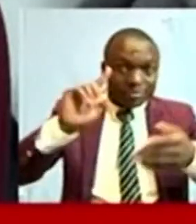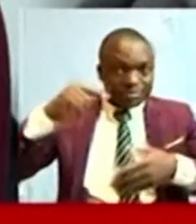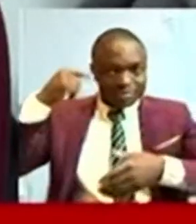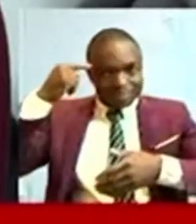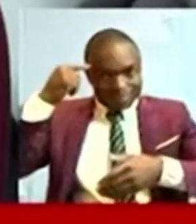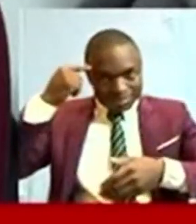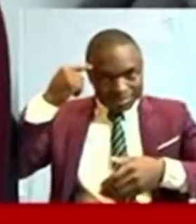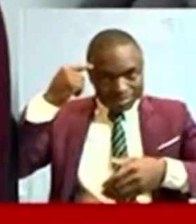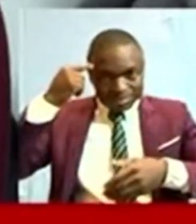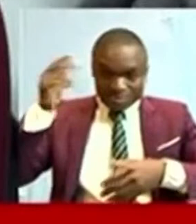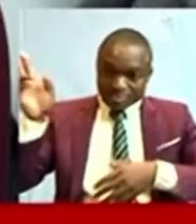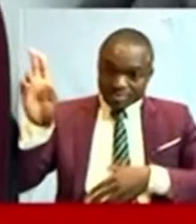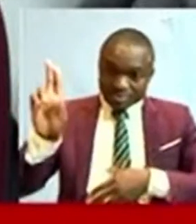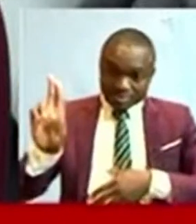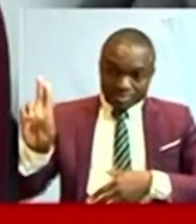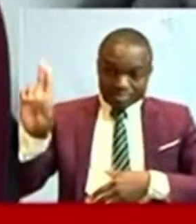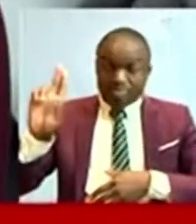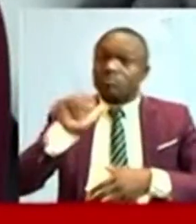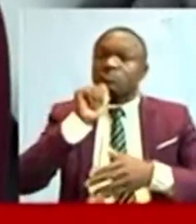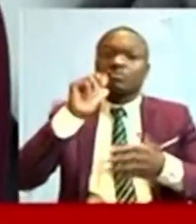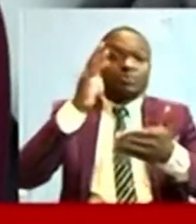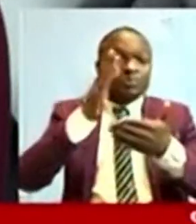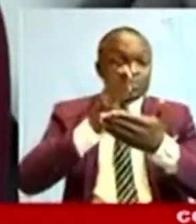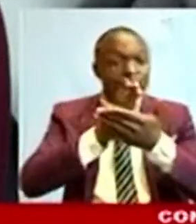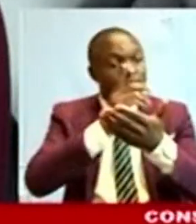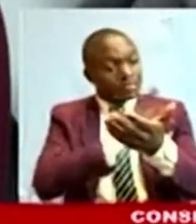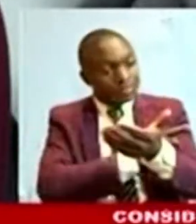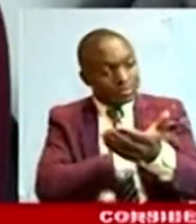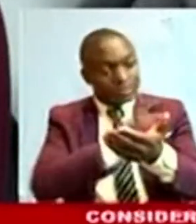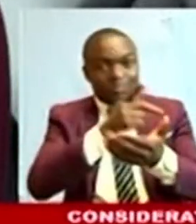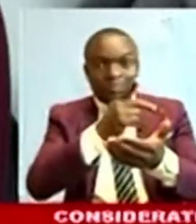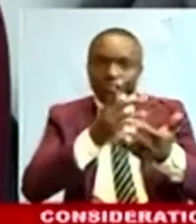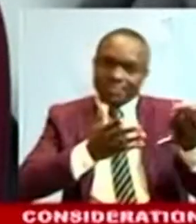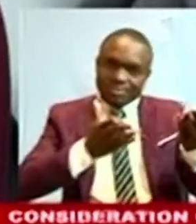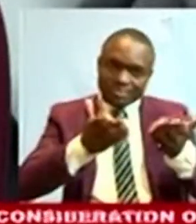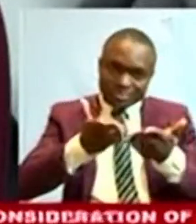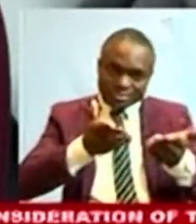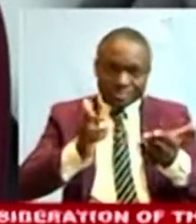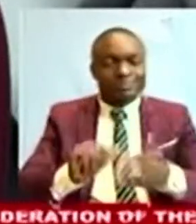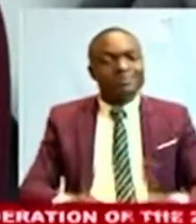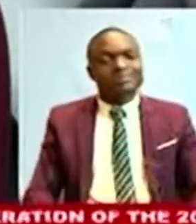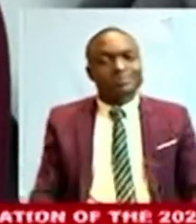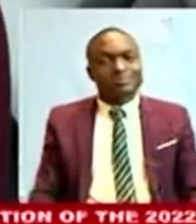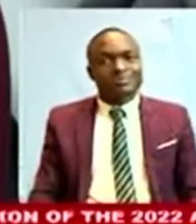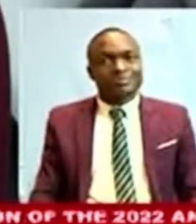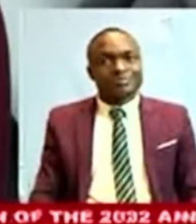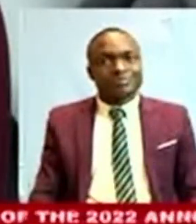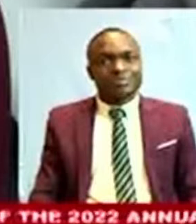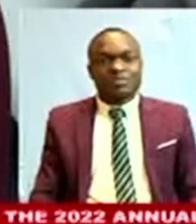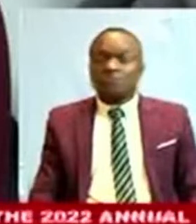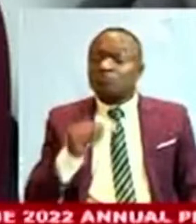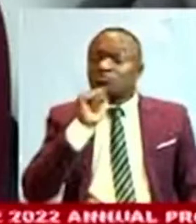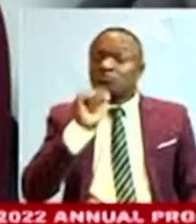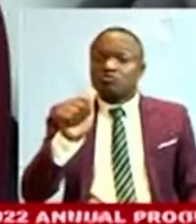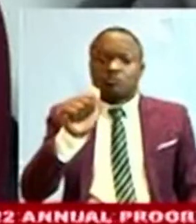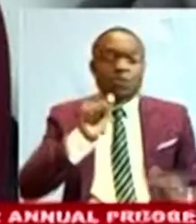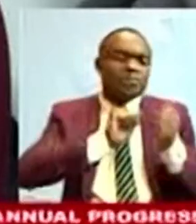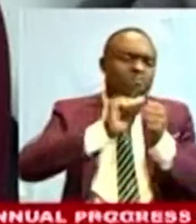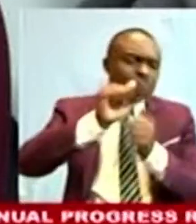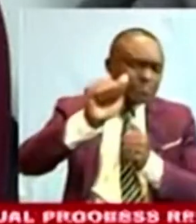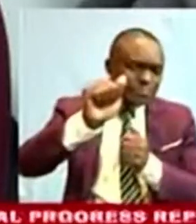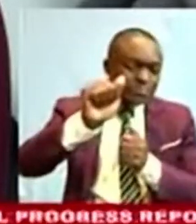we are not stopping there in terms of decentralizing the service. We hope not far from now we'll